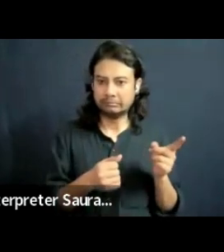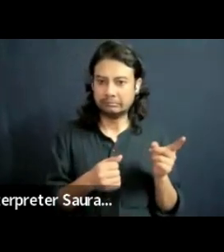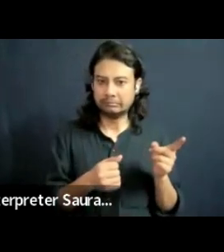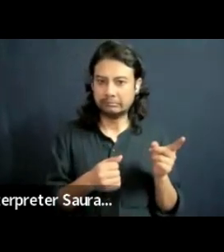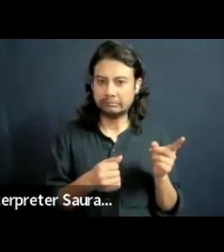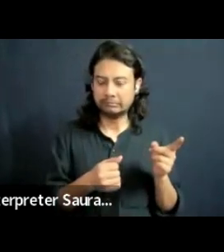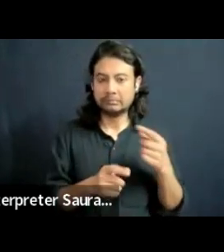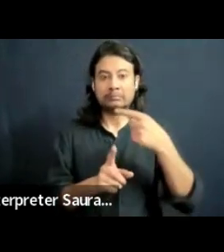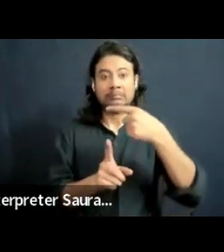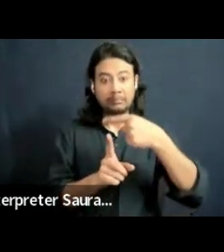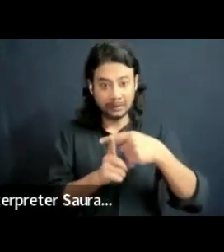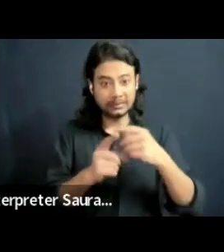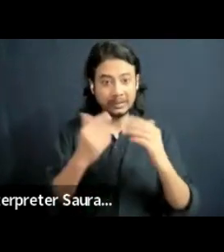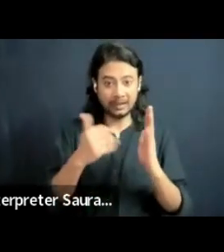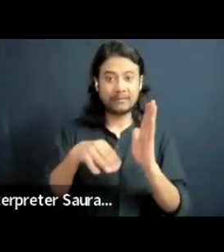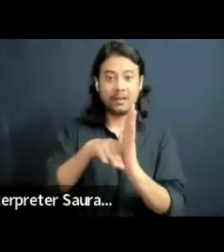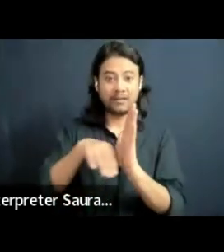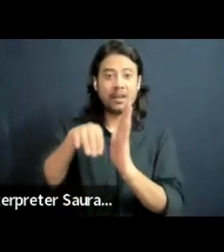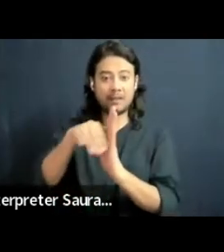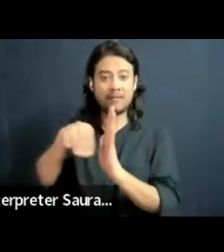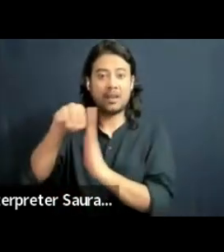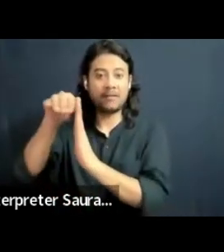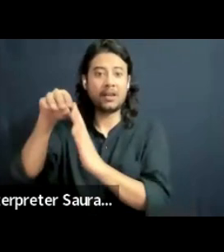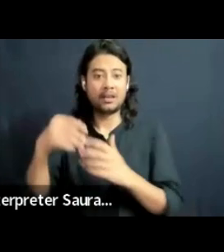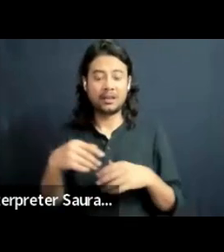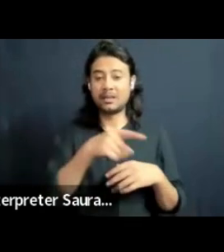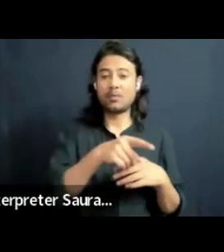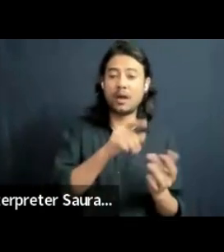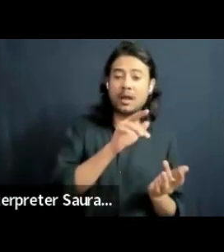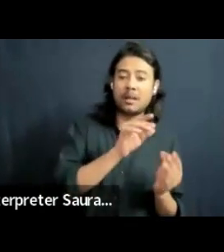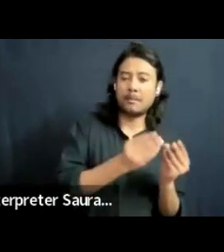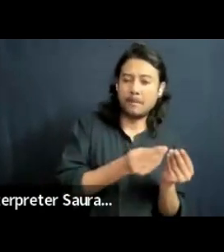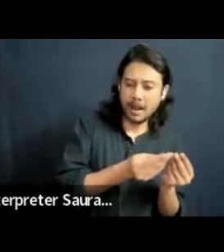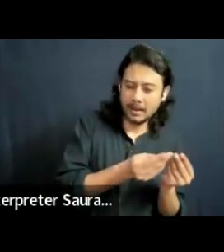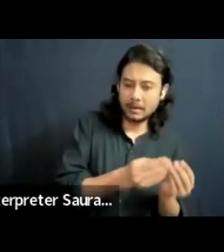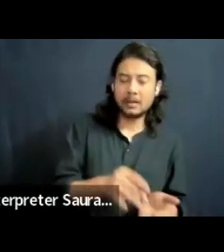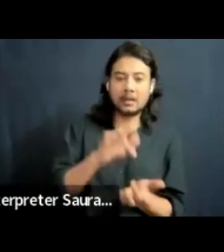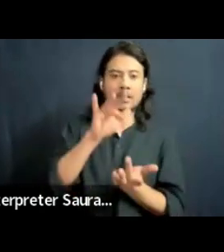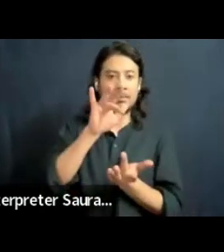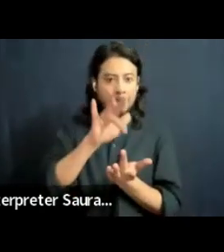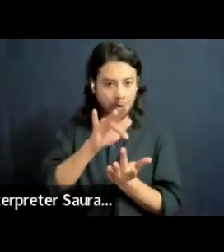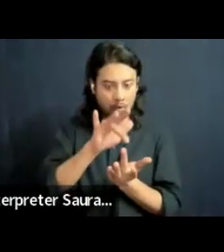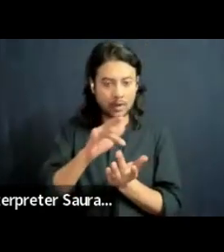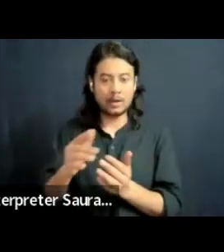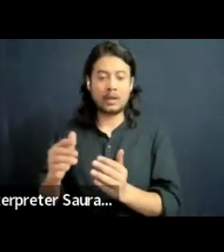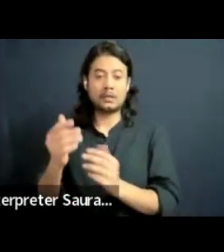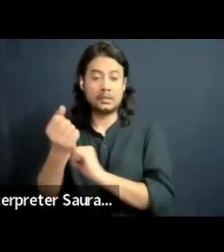moderate, severe, and profoundly disabled, where the profoundly disabled child is supposed to be able to